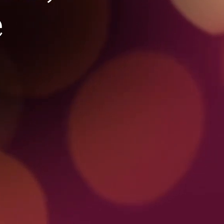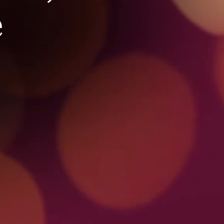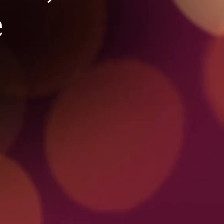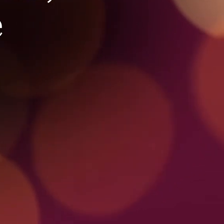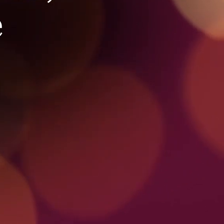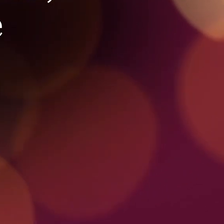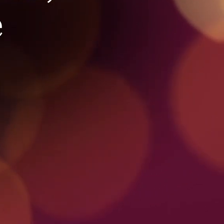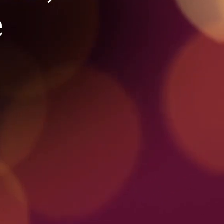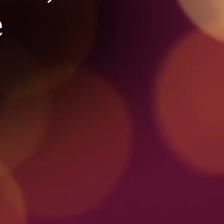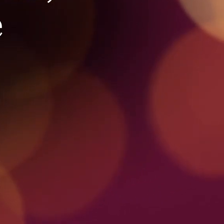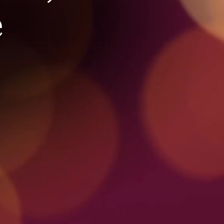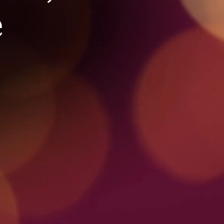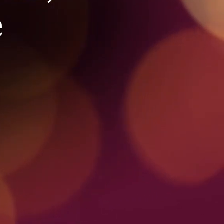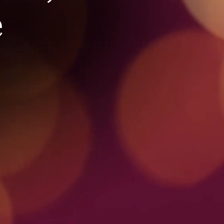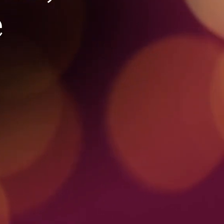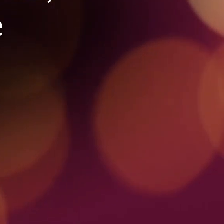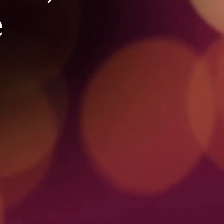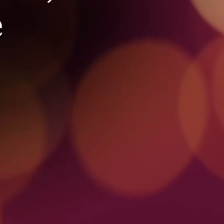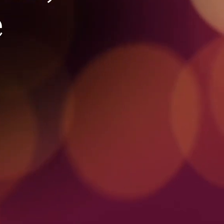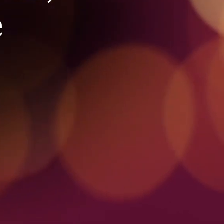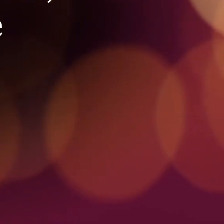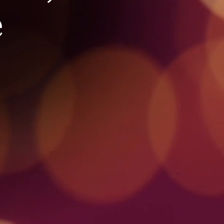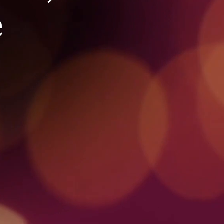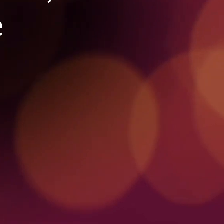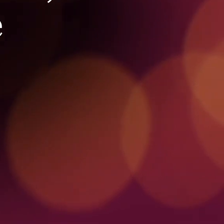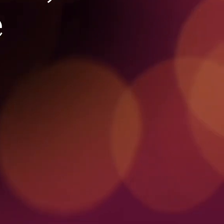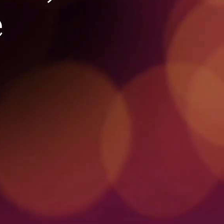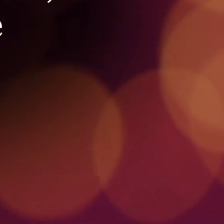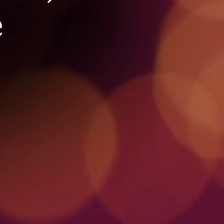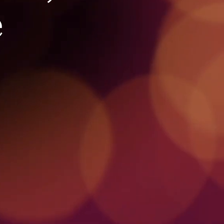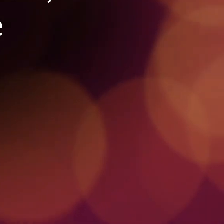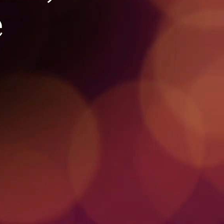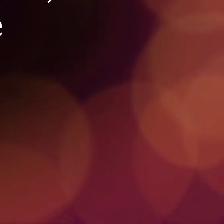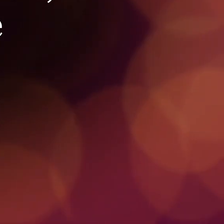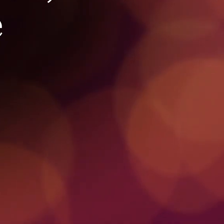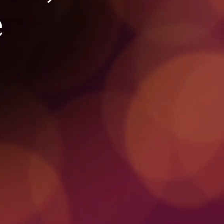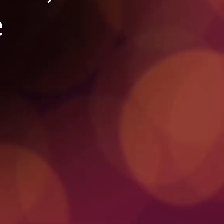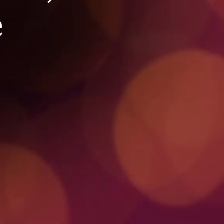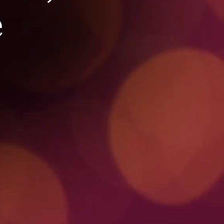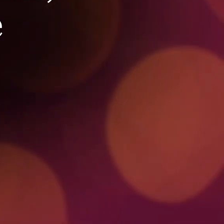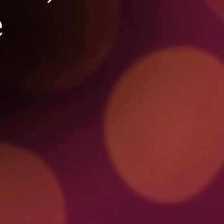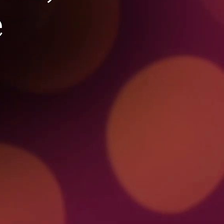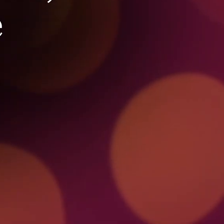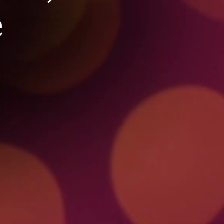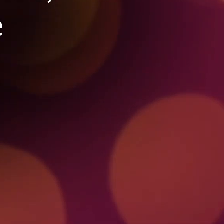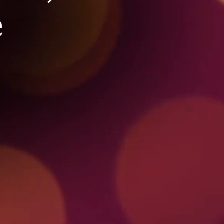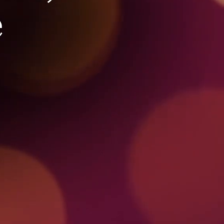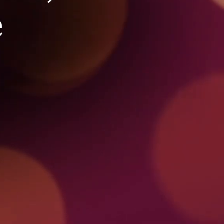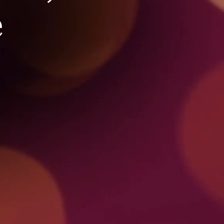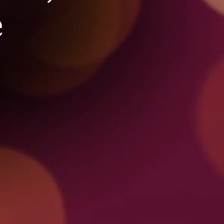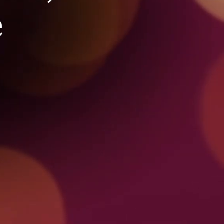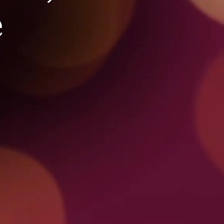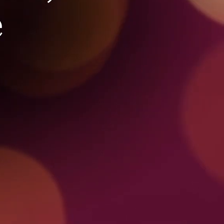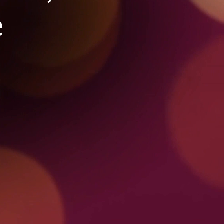God, do now and evermore draw near. Accept each faithful vow and